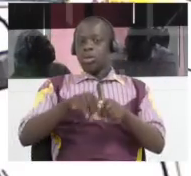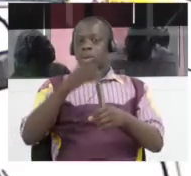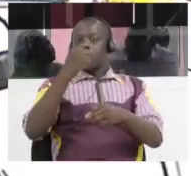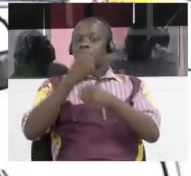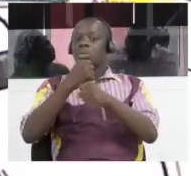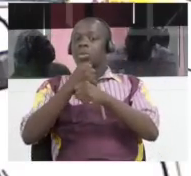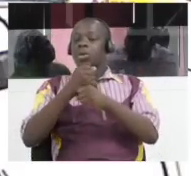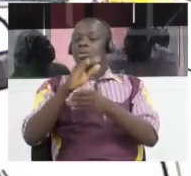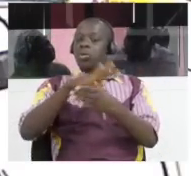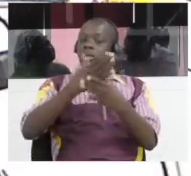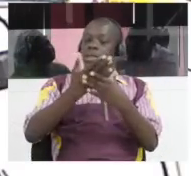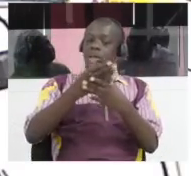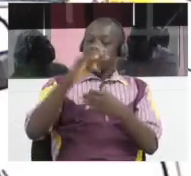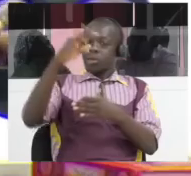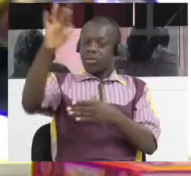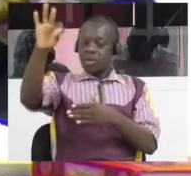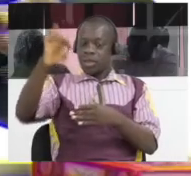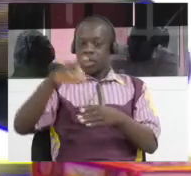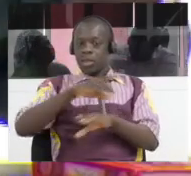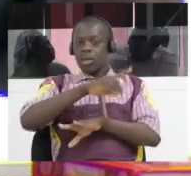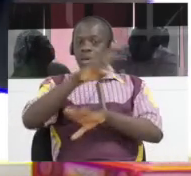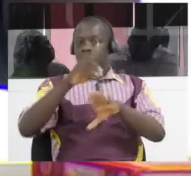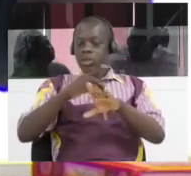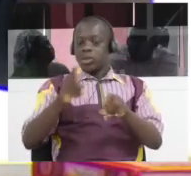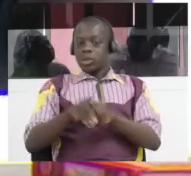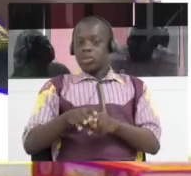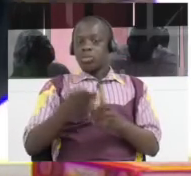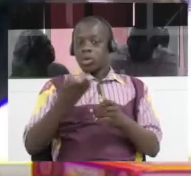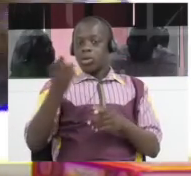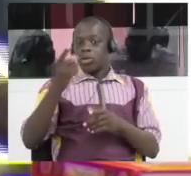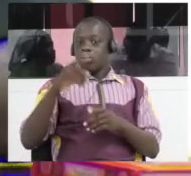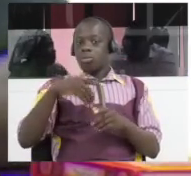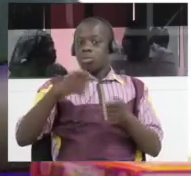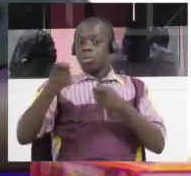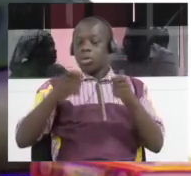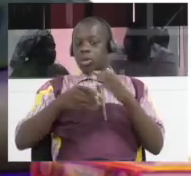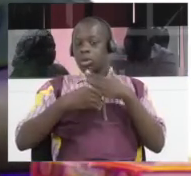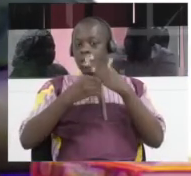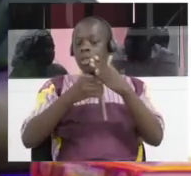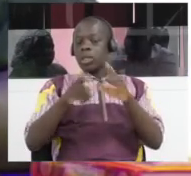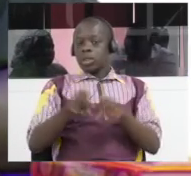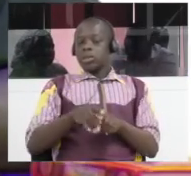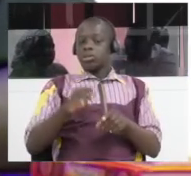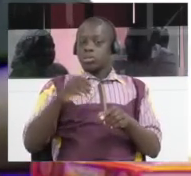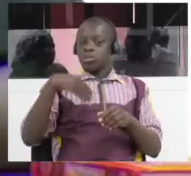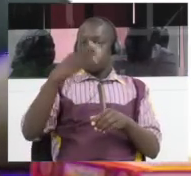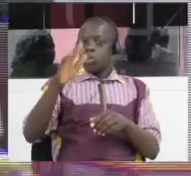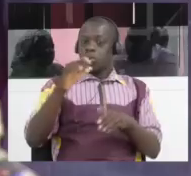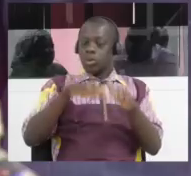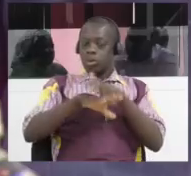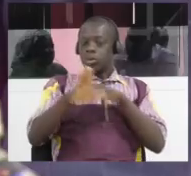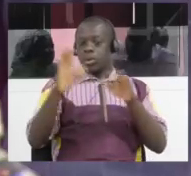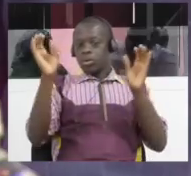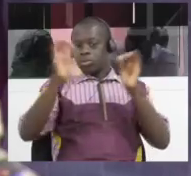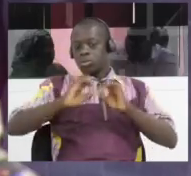the complementing sets of radios, you know, that the operation commanders will carry in the field was not there.